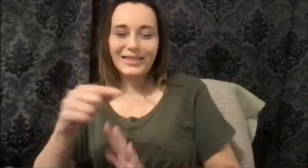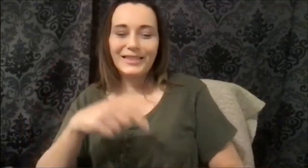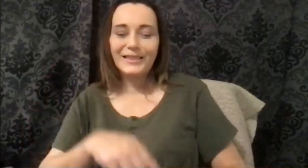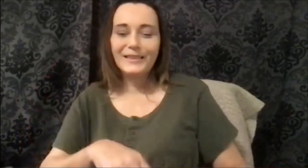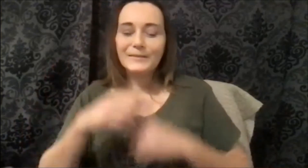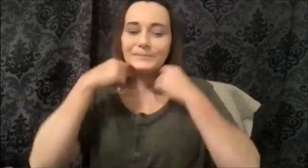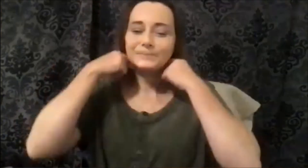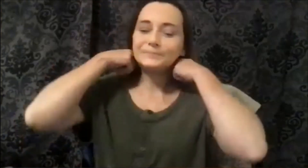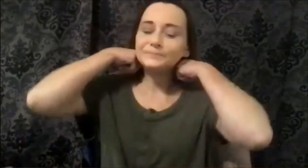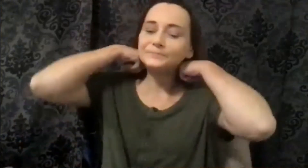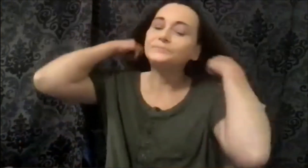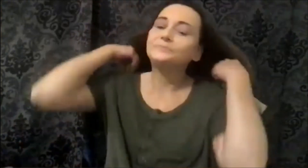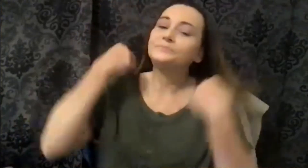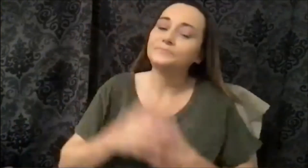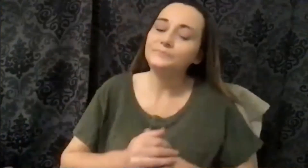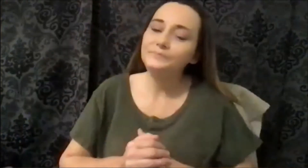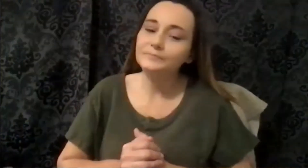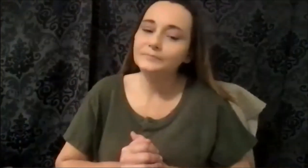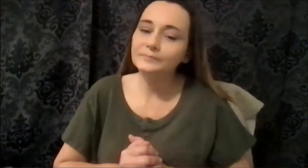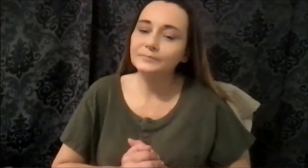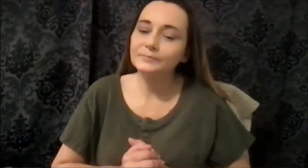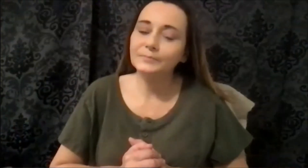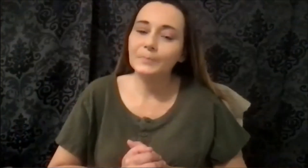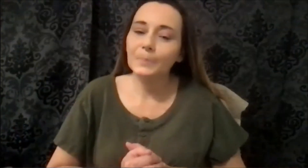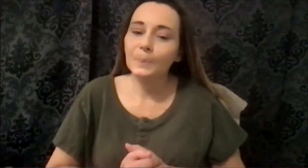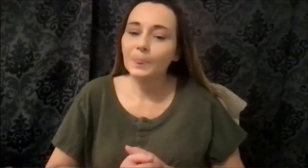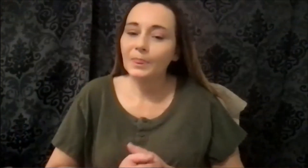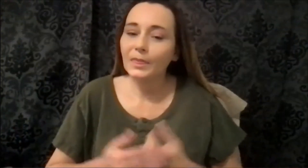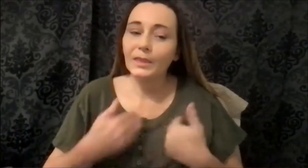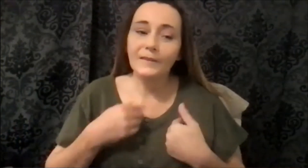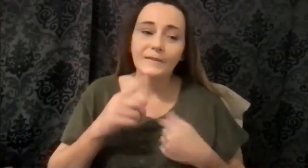Any questions here on motion number 4?